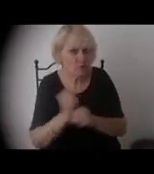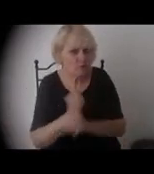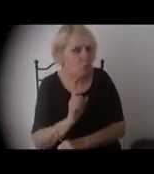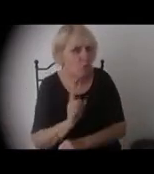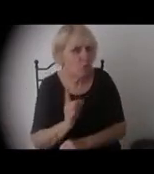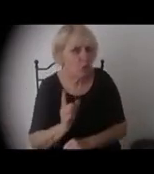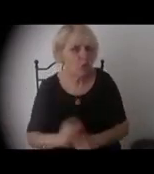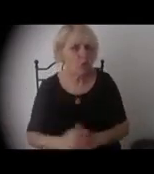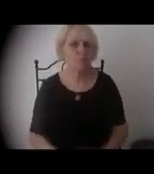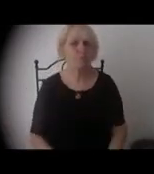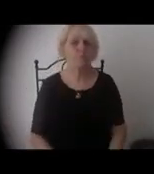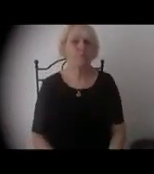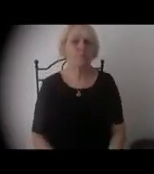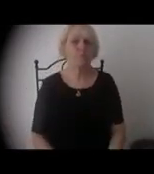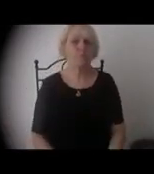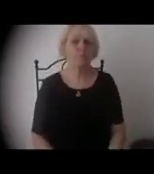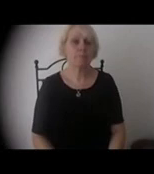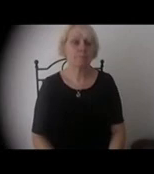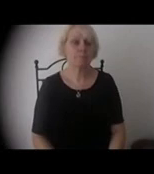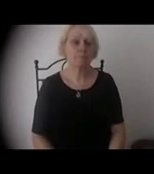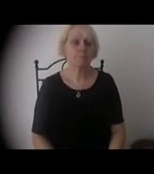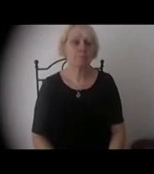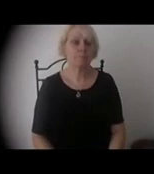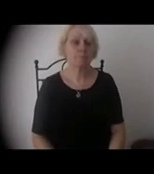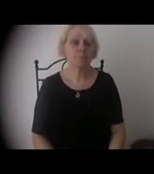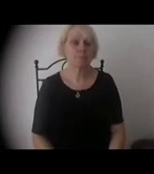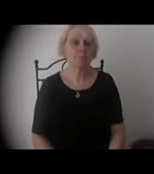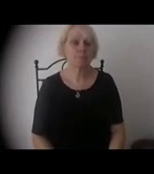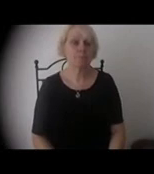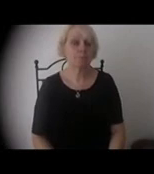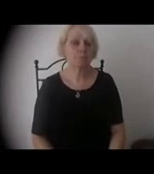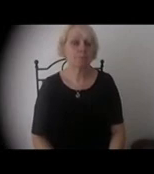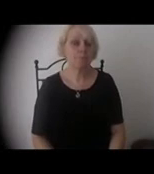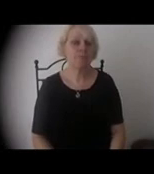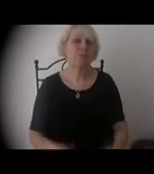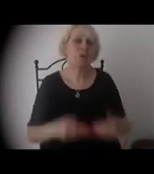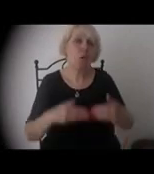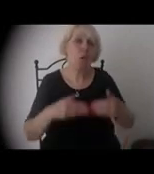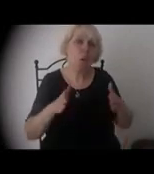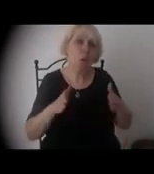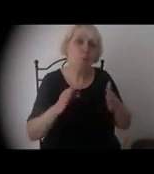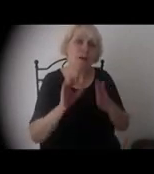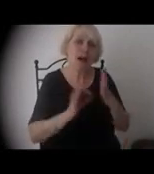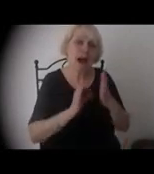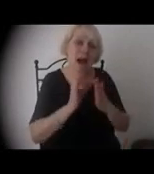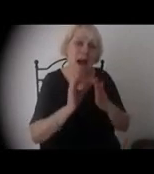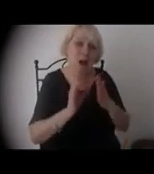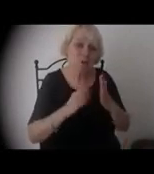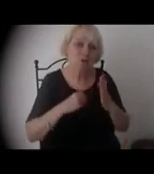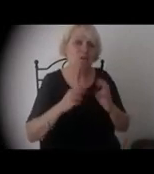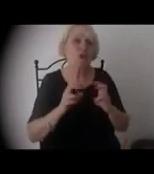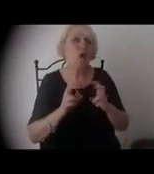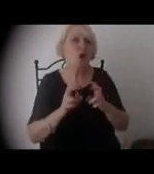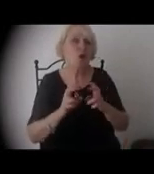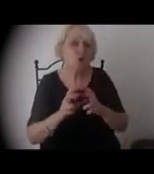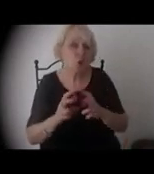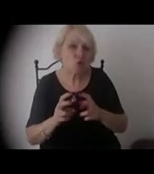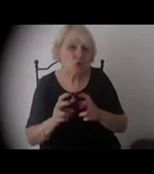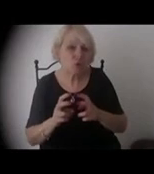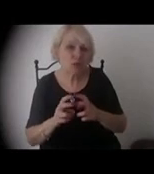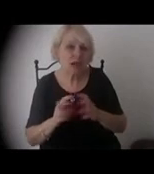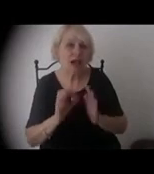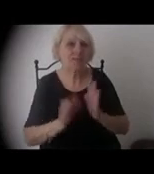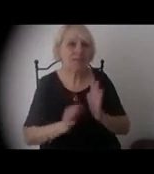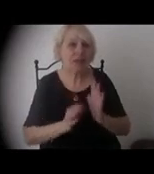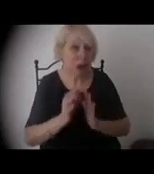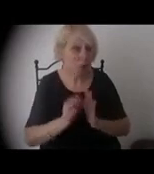So our service, our opening hours, our contact arrangements have all been operating as